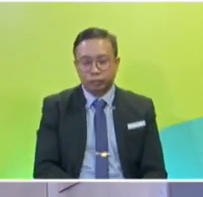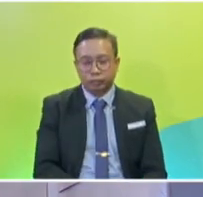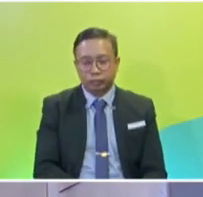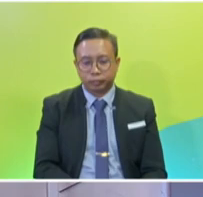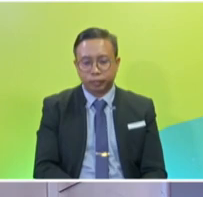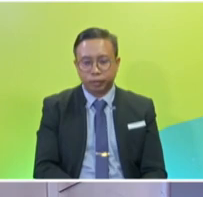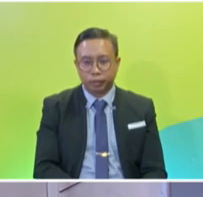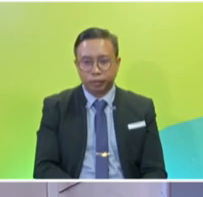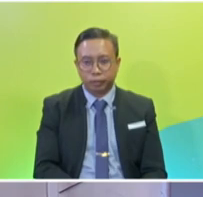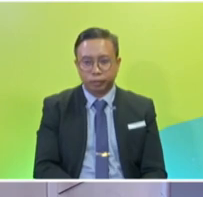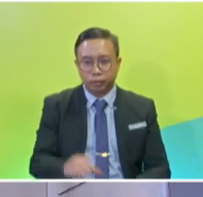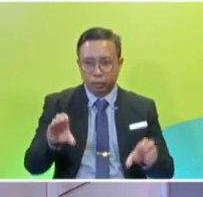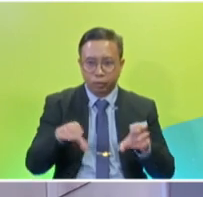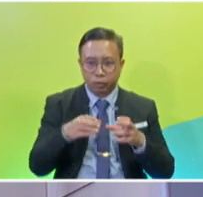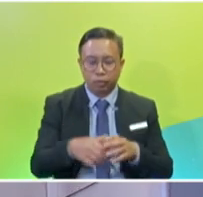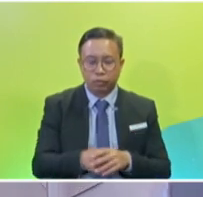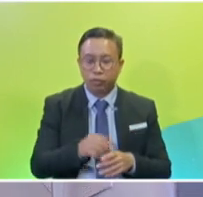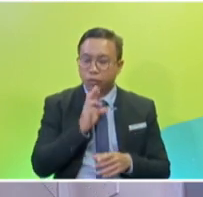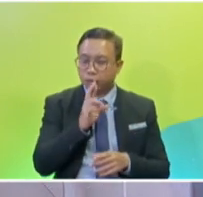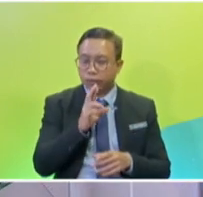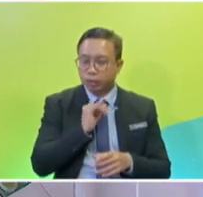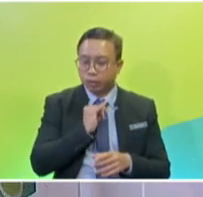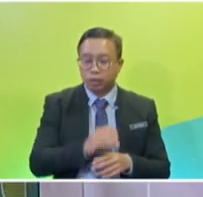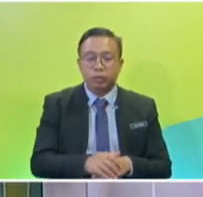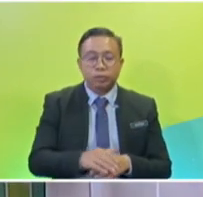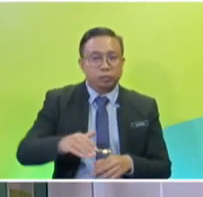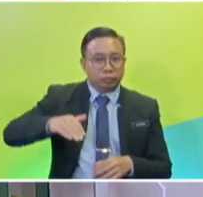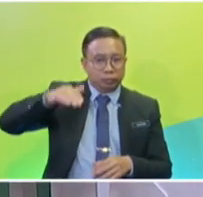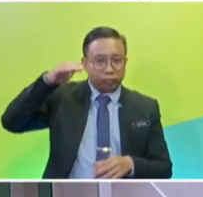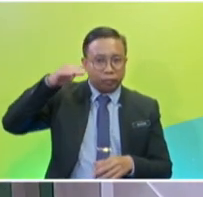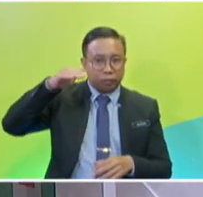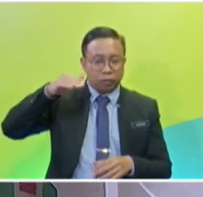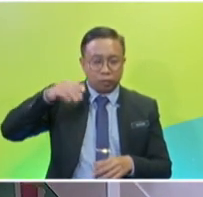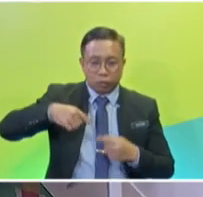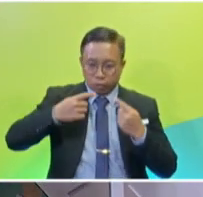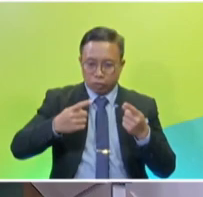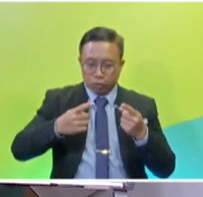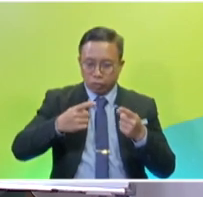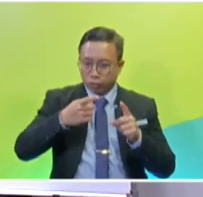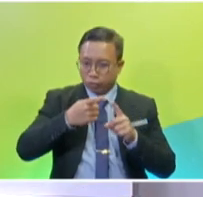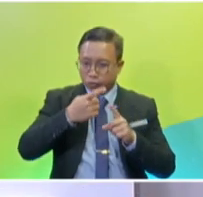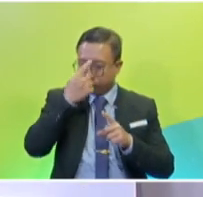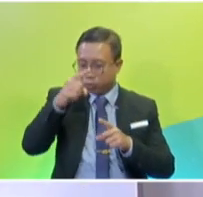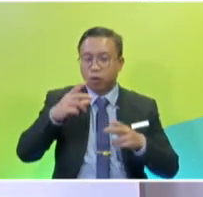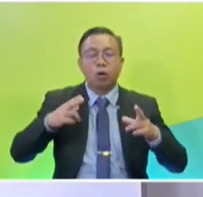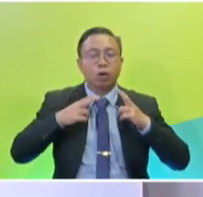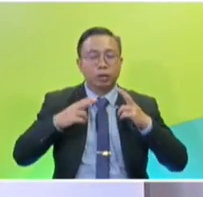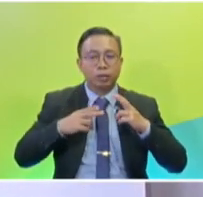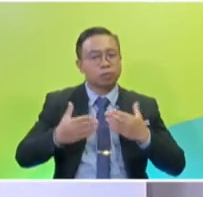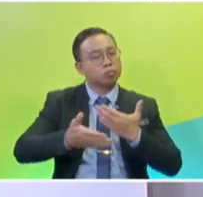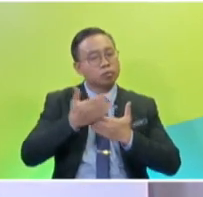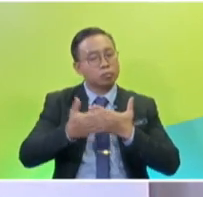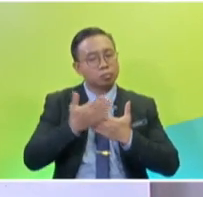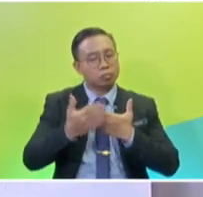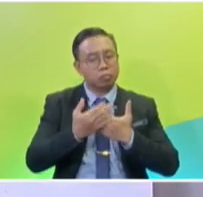why do I go for a holiday? Just a simple one, as